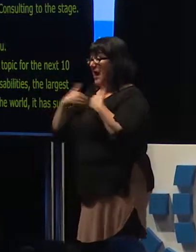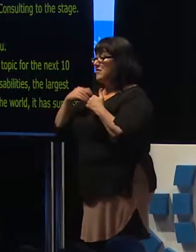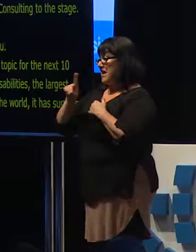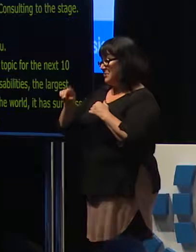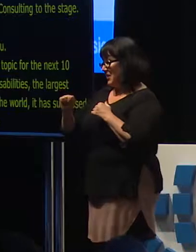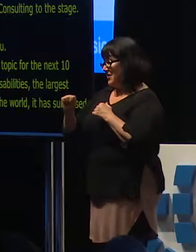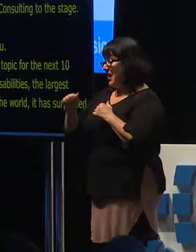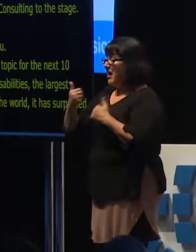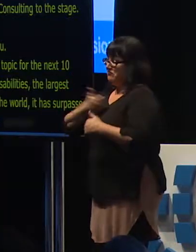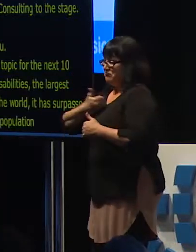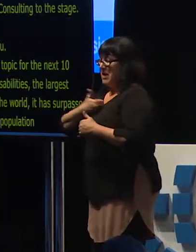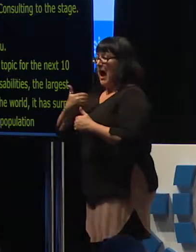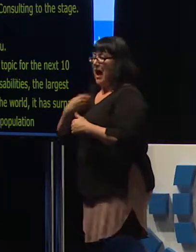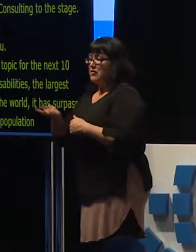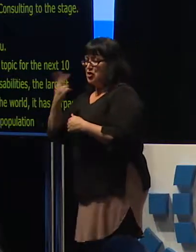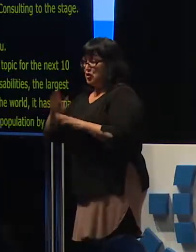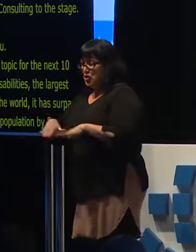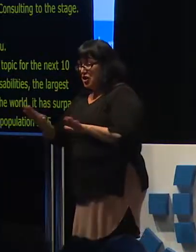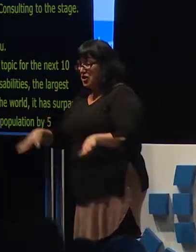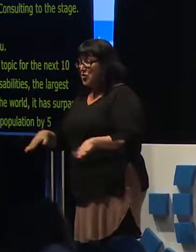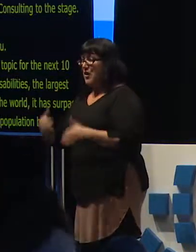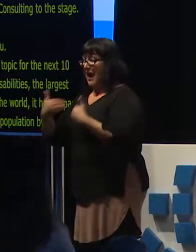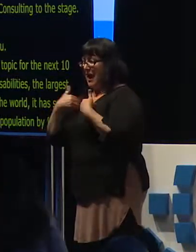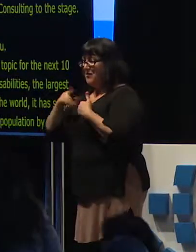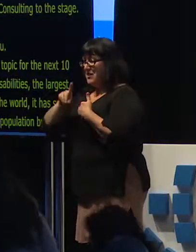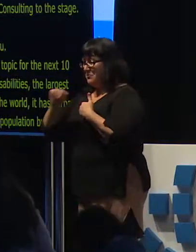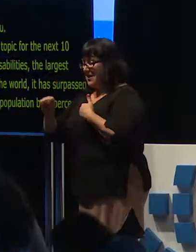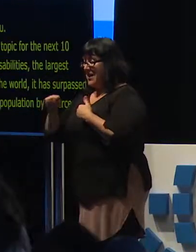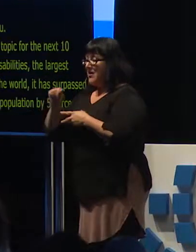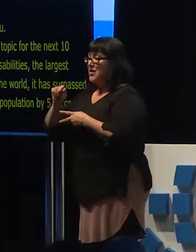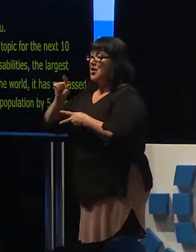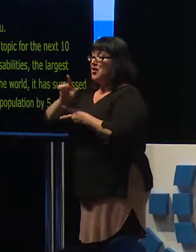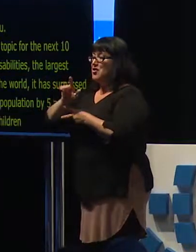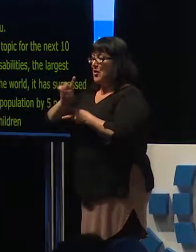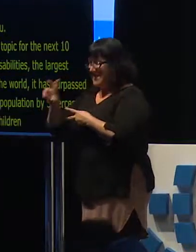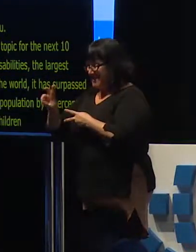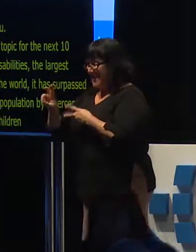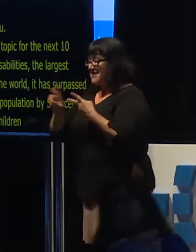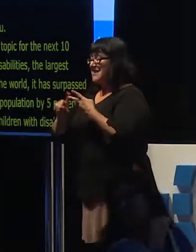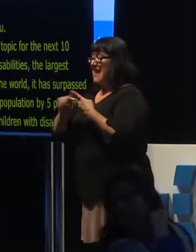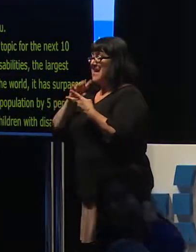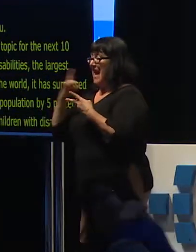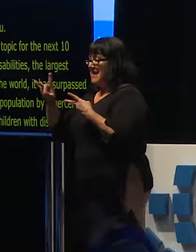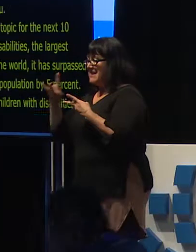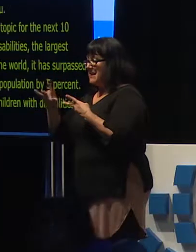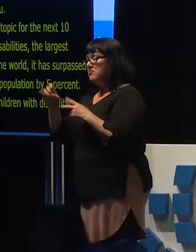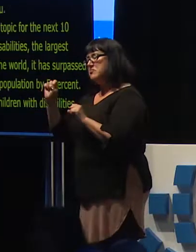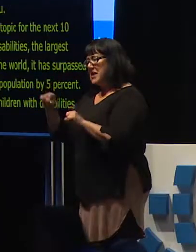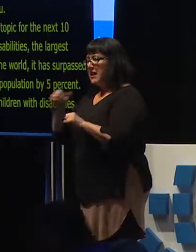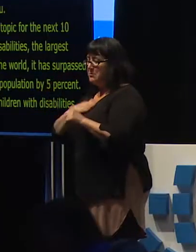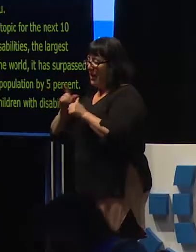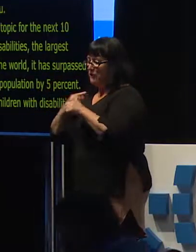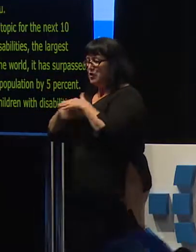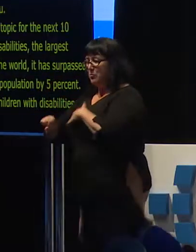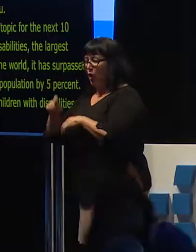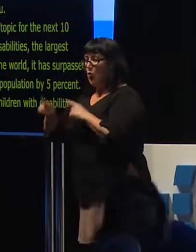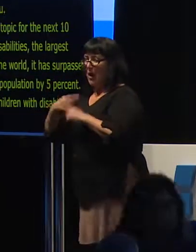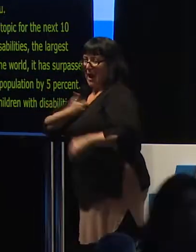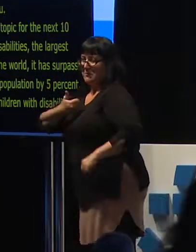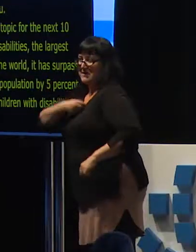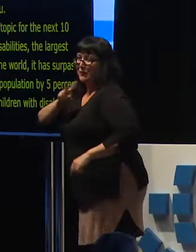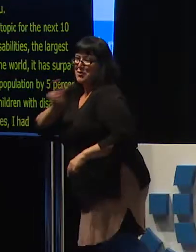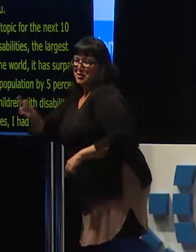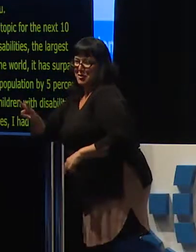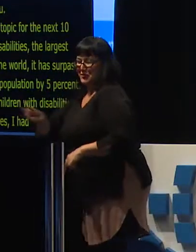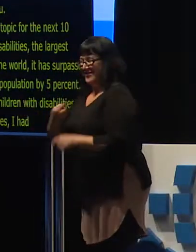I have 2 children with disabilities. They're 26 and 18. Yes, I had them when I was 2. And they've been to college